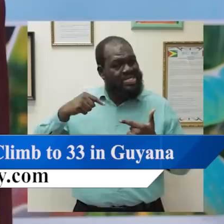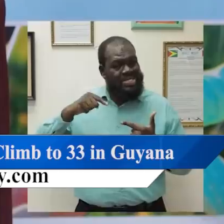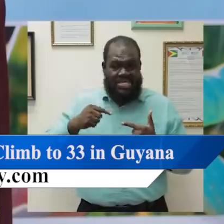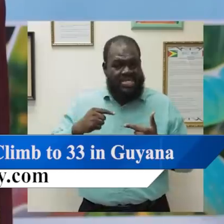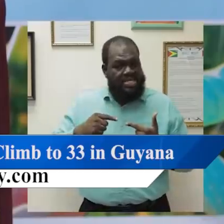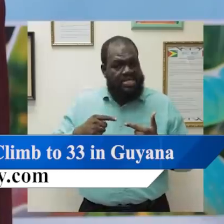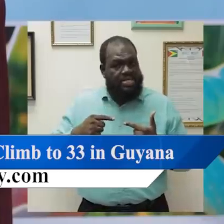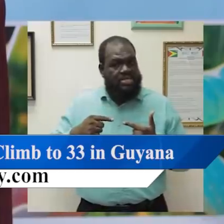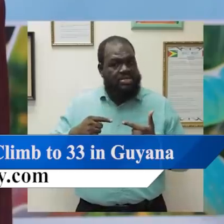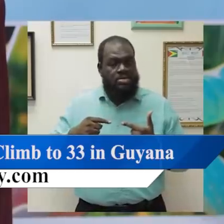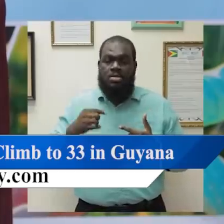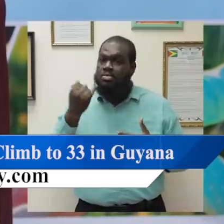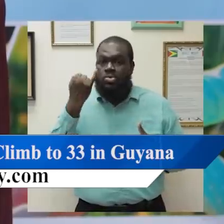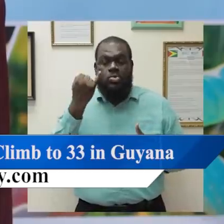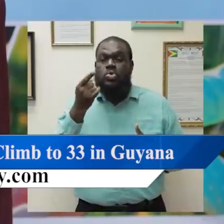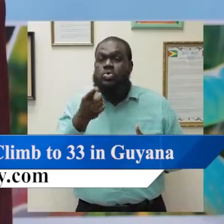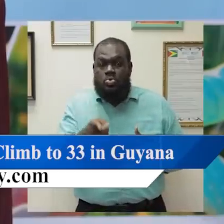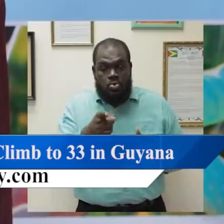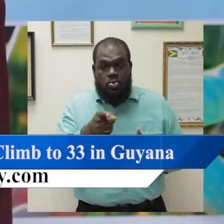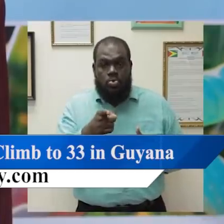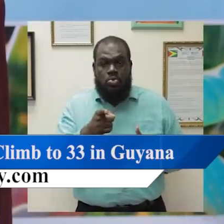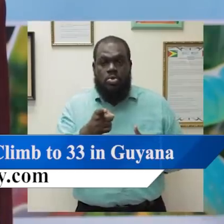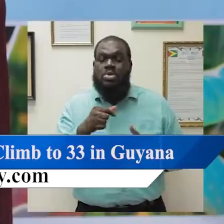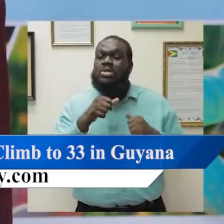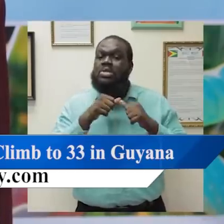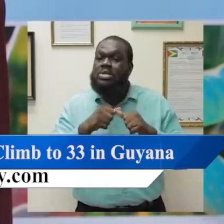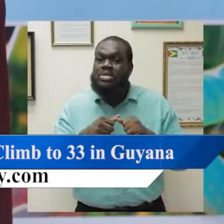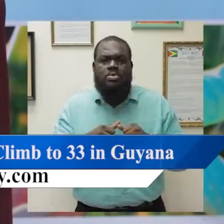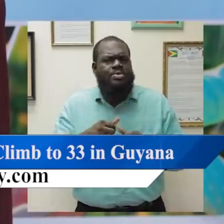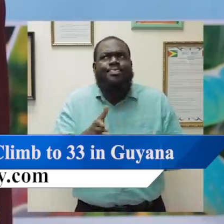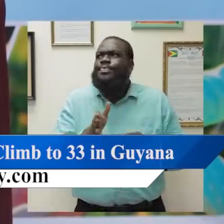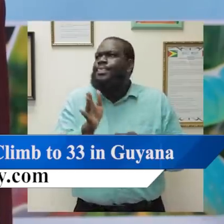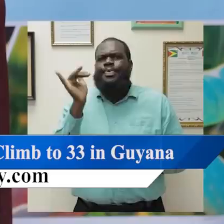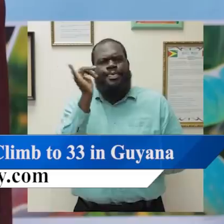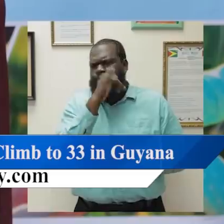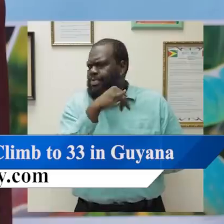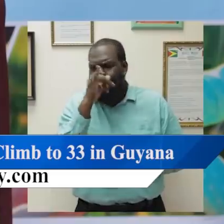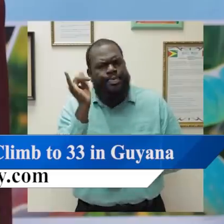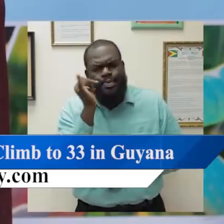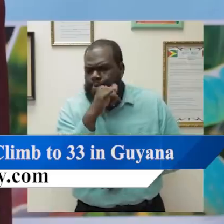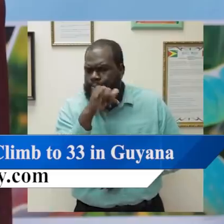you continue to operate as if you don't care.